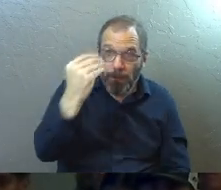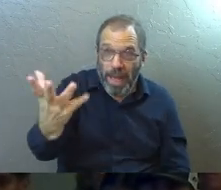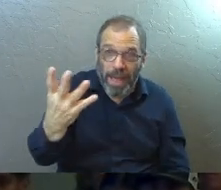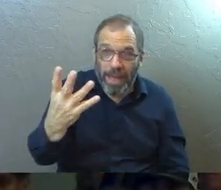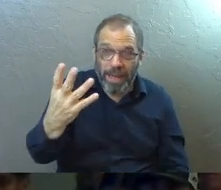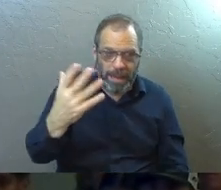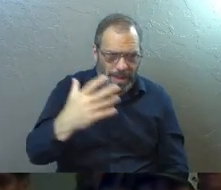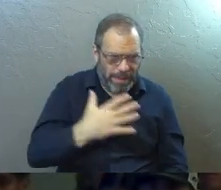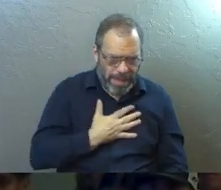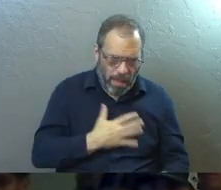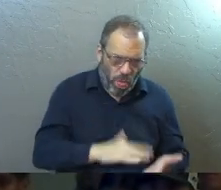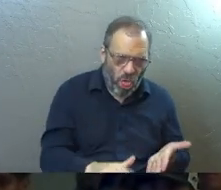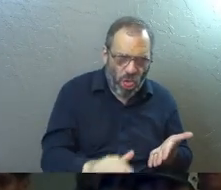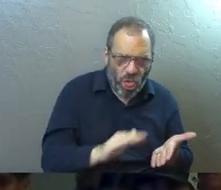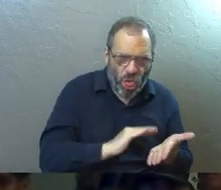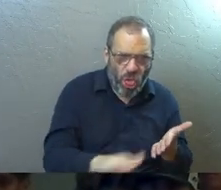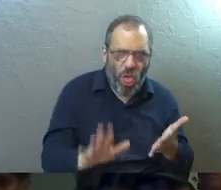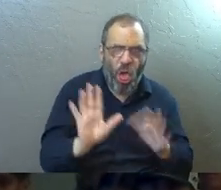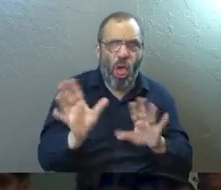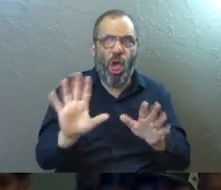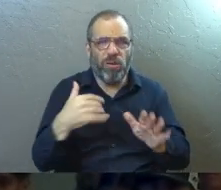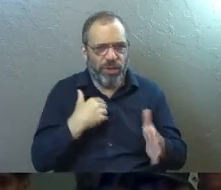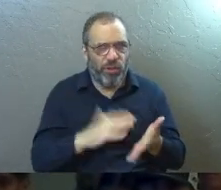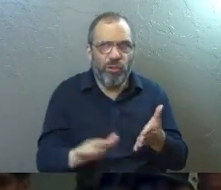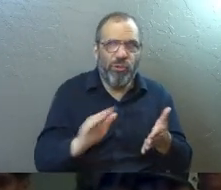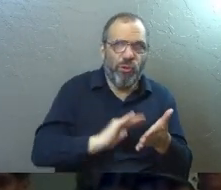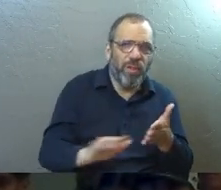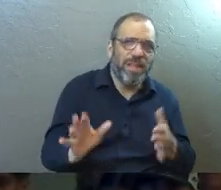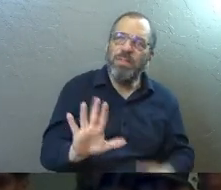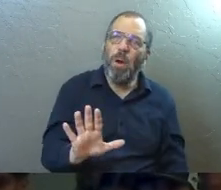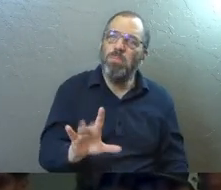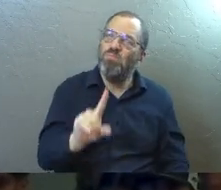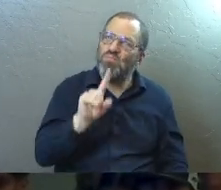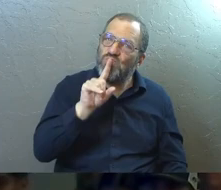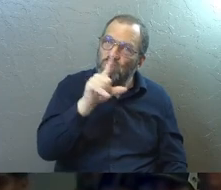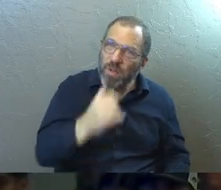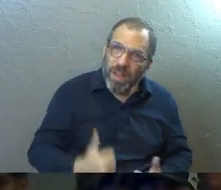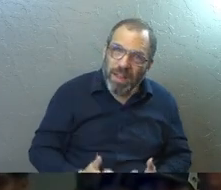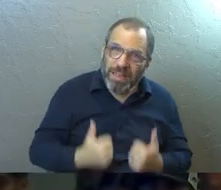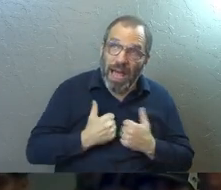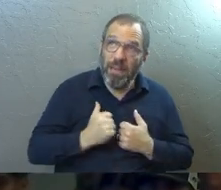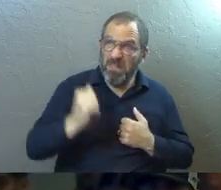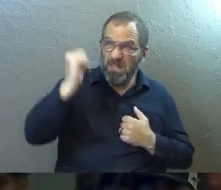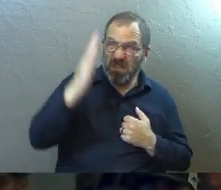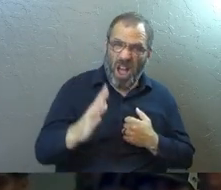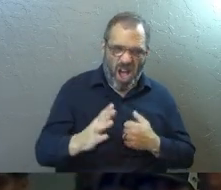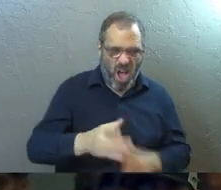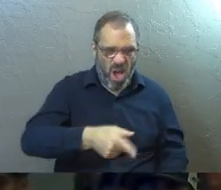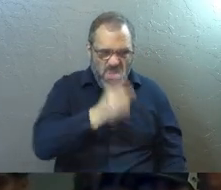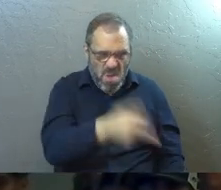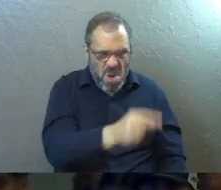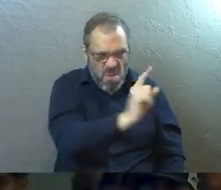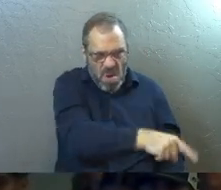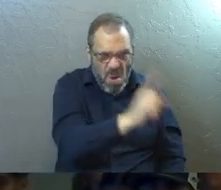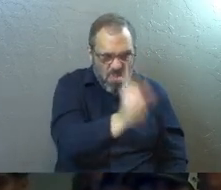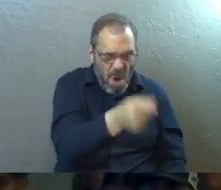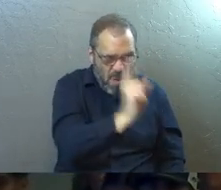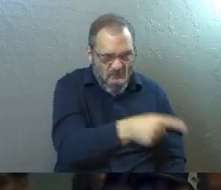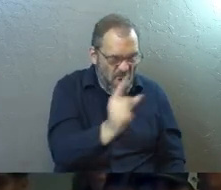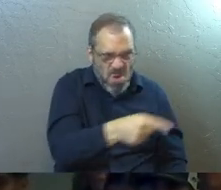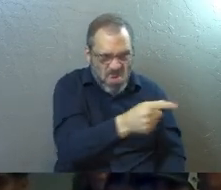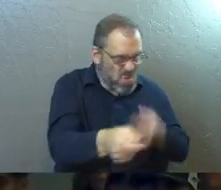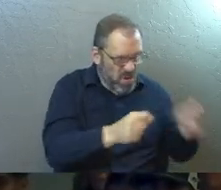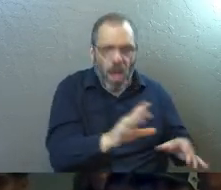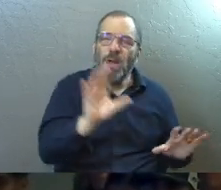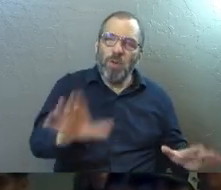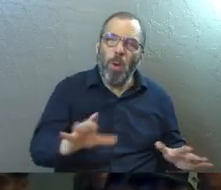can't keep giving myself excuses and reasons to get out of this. This is just a reality here. And it's not because my God is some dictator who just wants, he wants total